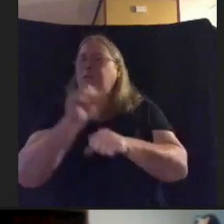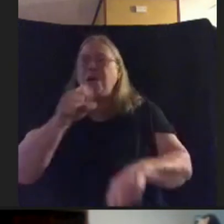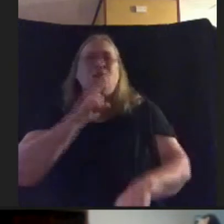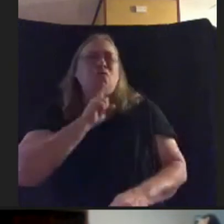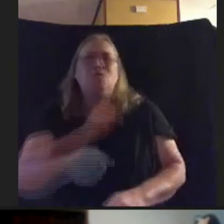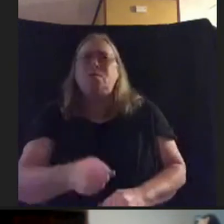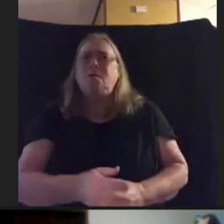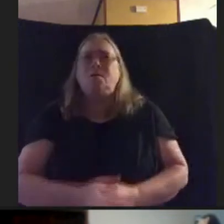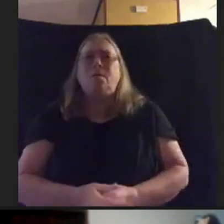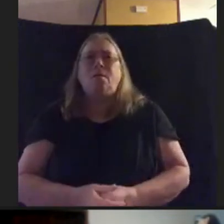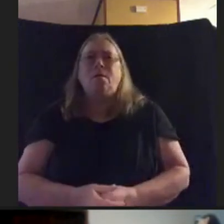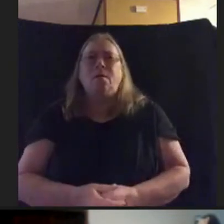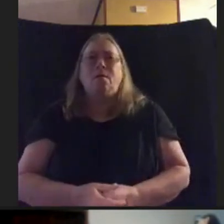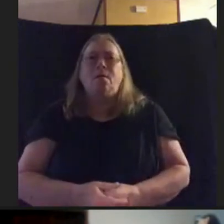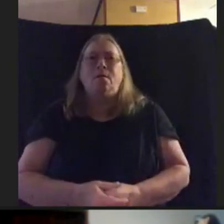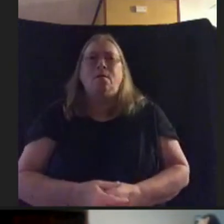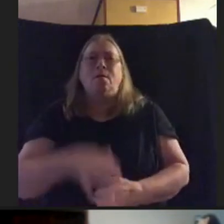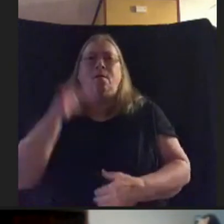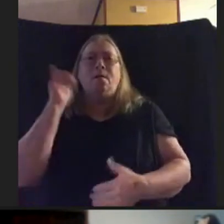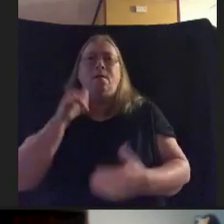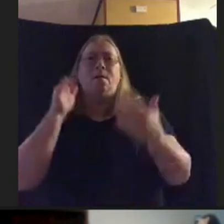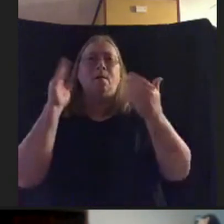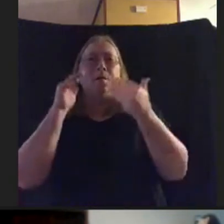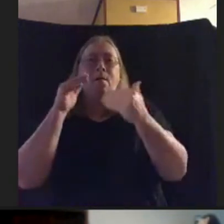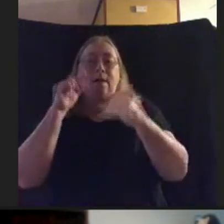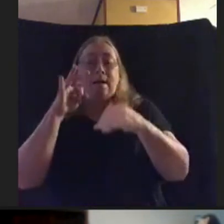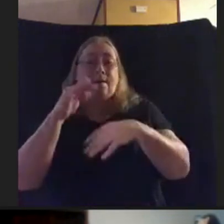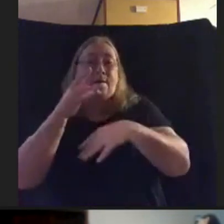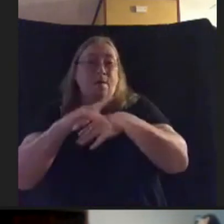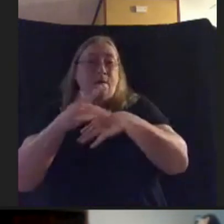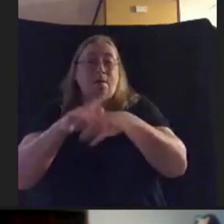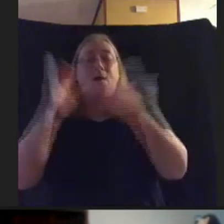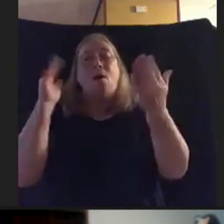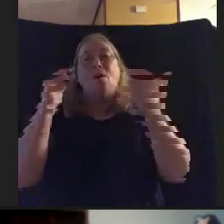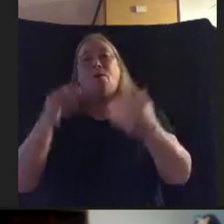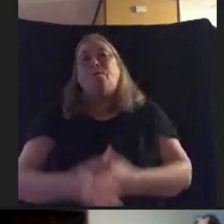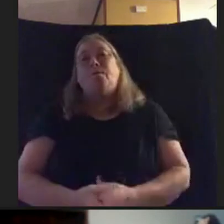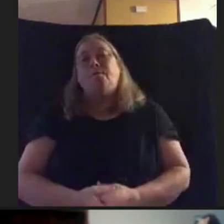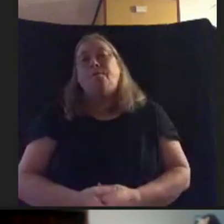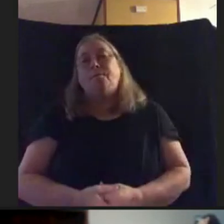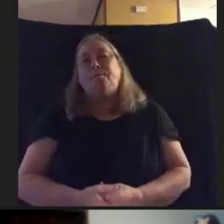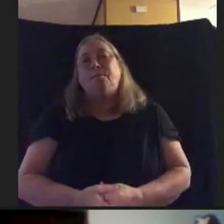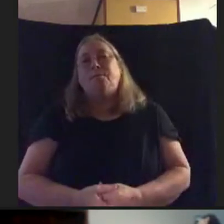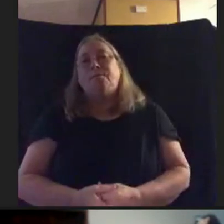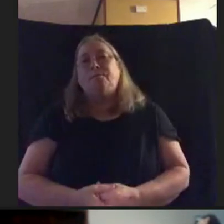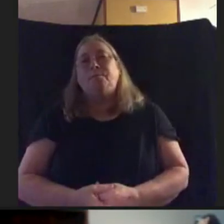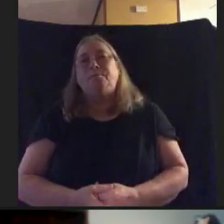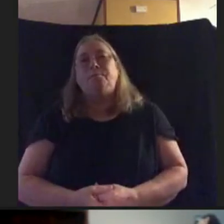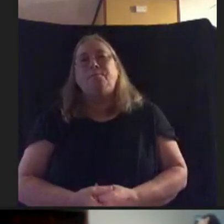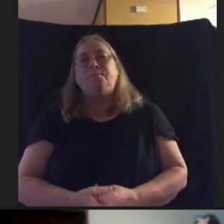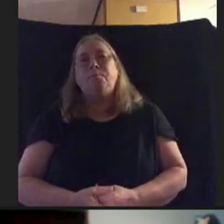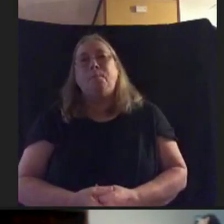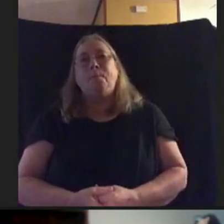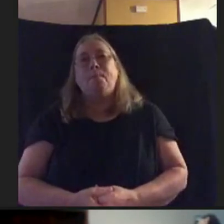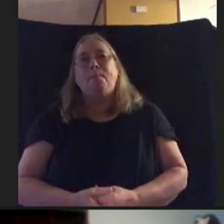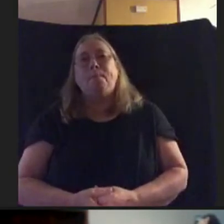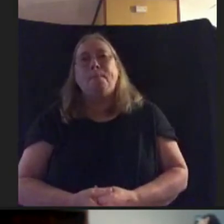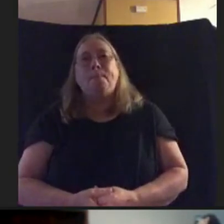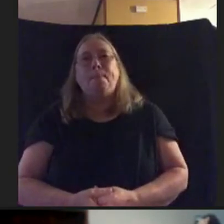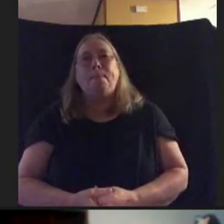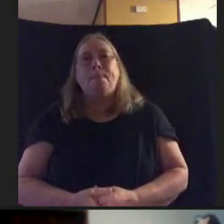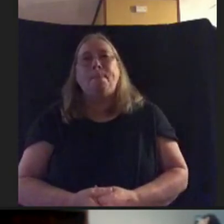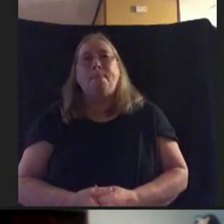just wouldn't have the expectation that it's going to be available in all locations. Thank you. Ms.